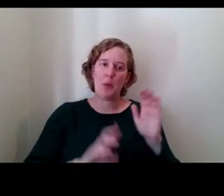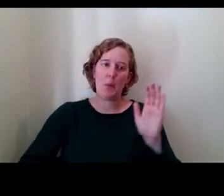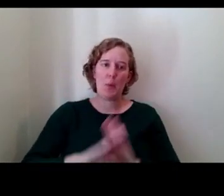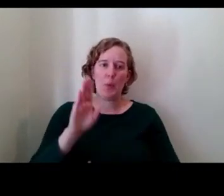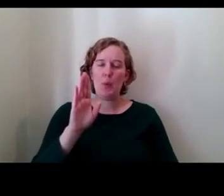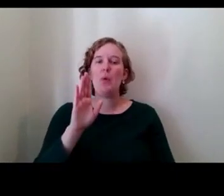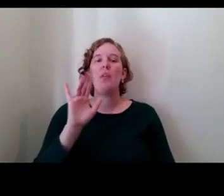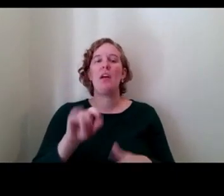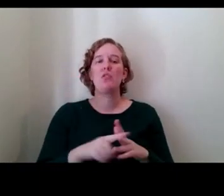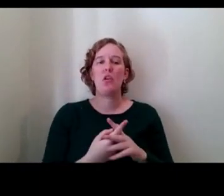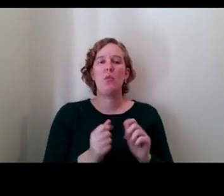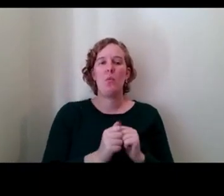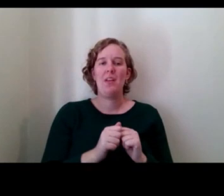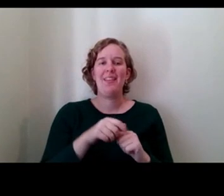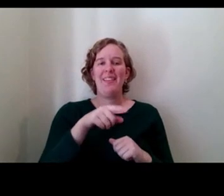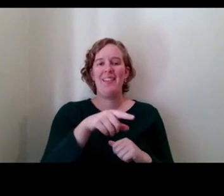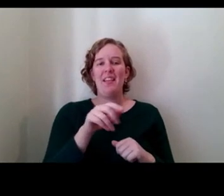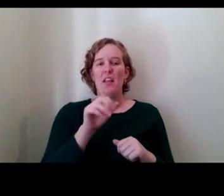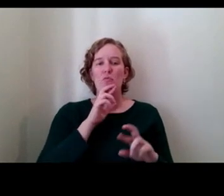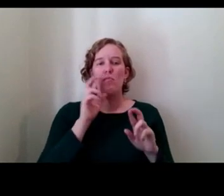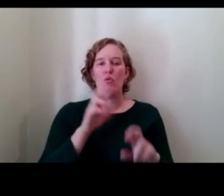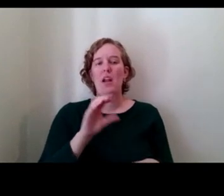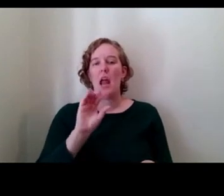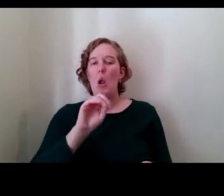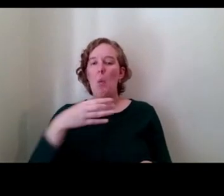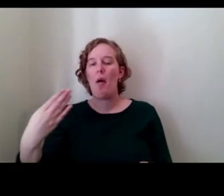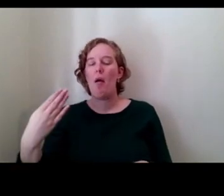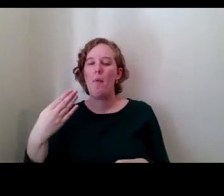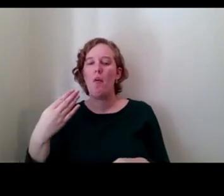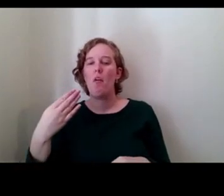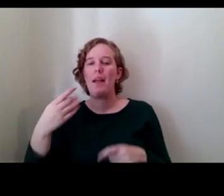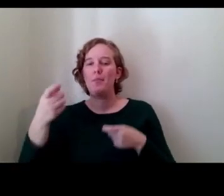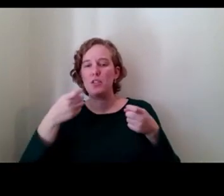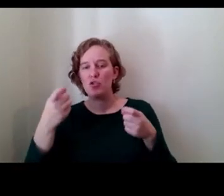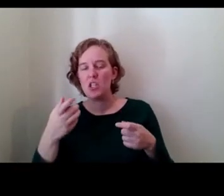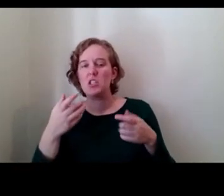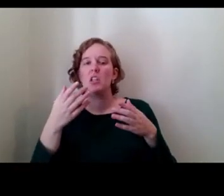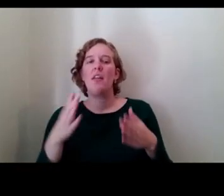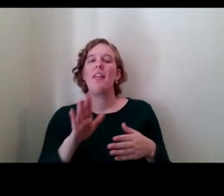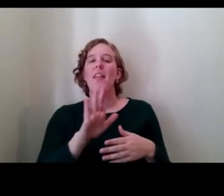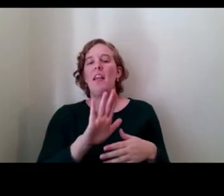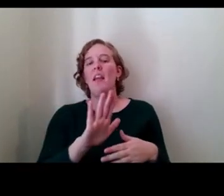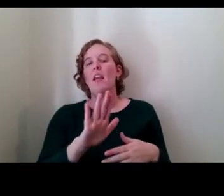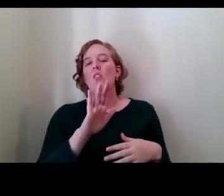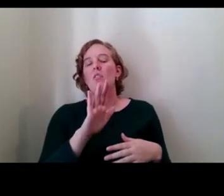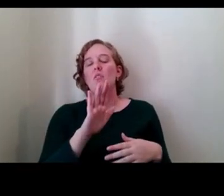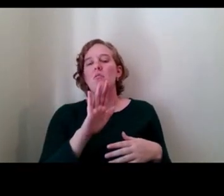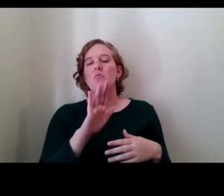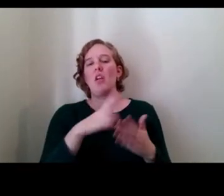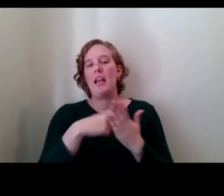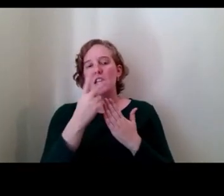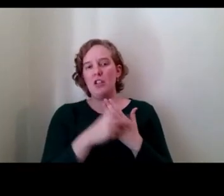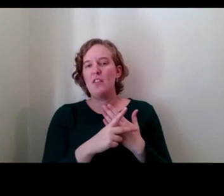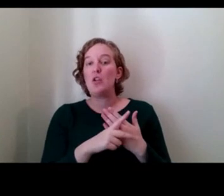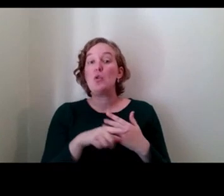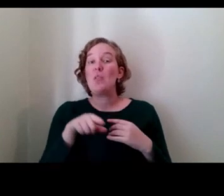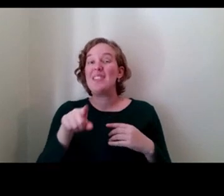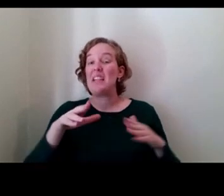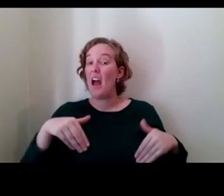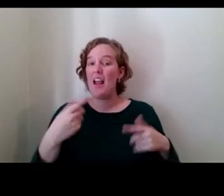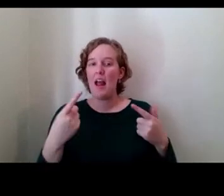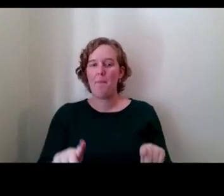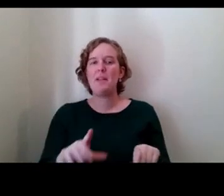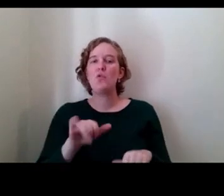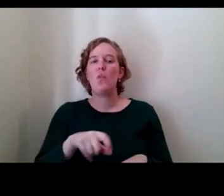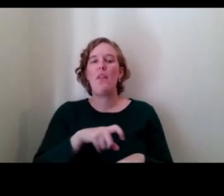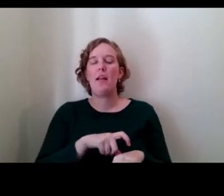and Obama administration Computer Science for All initiative. So this stuff hadn't happened at that time.